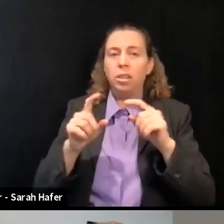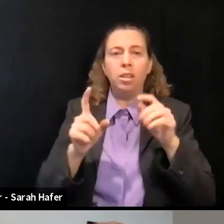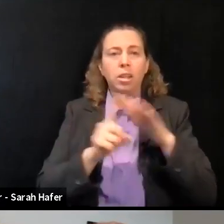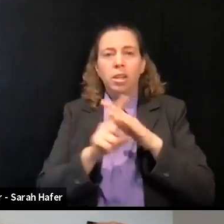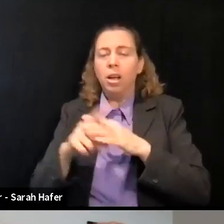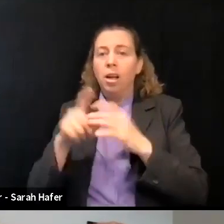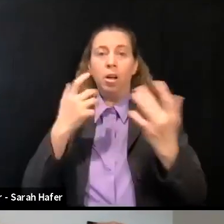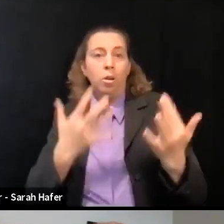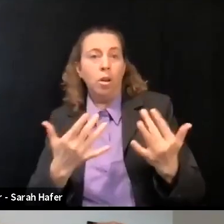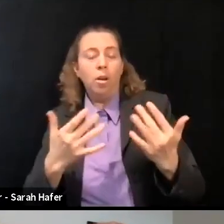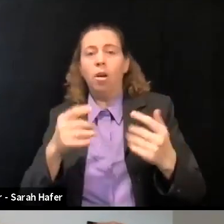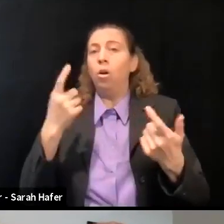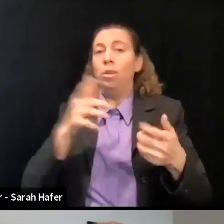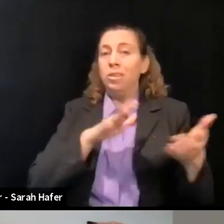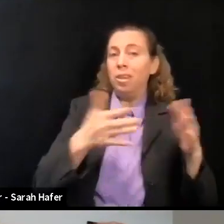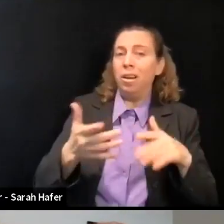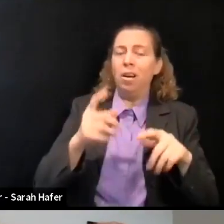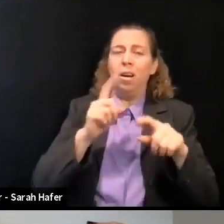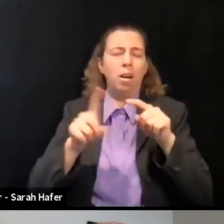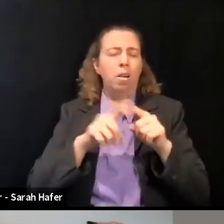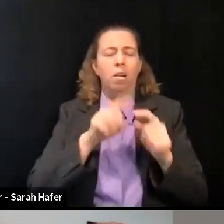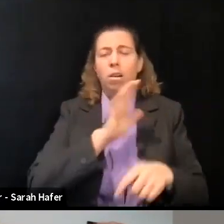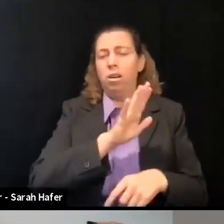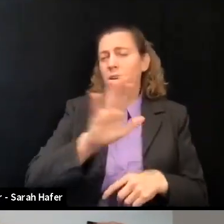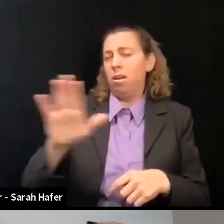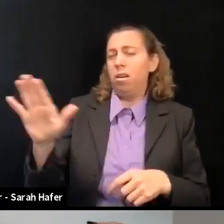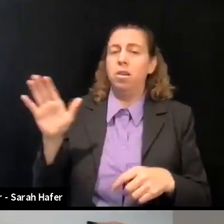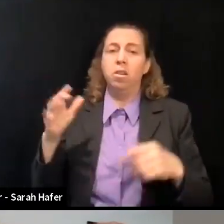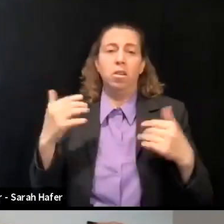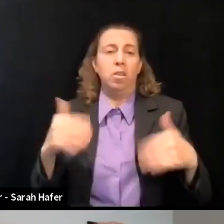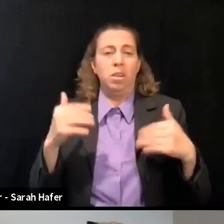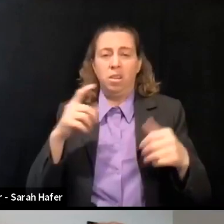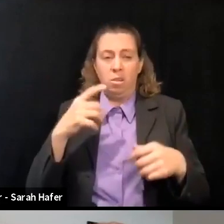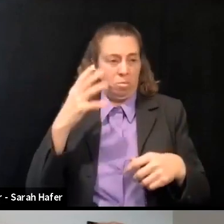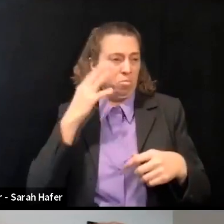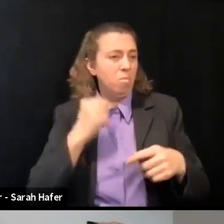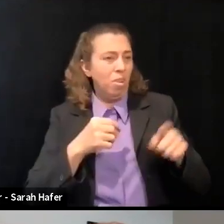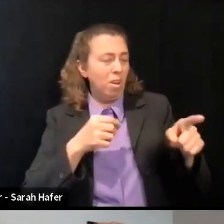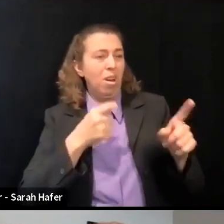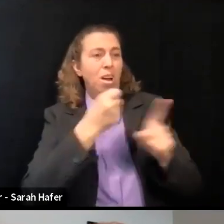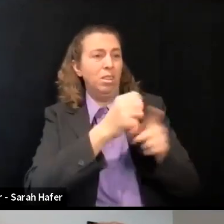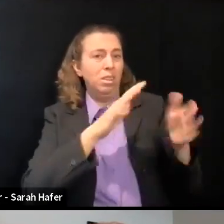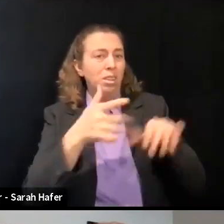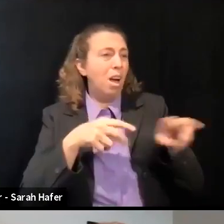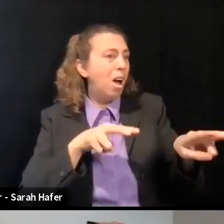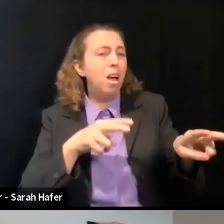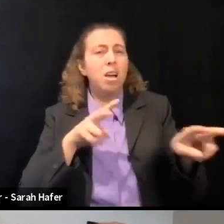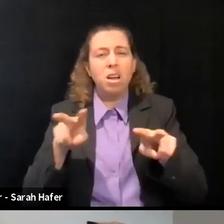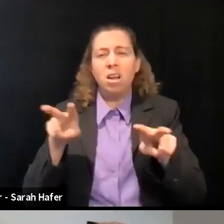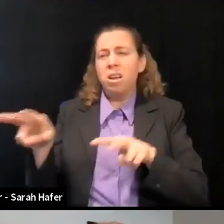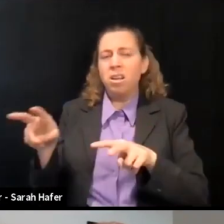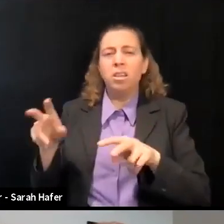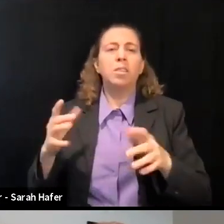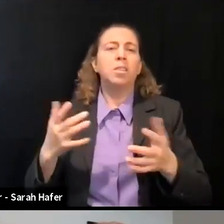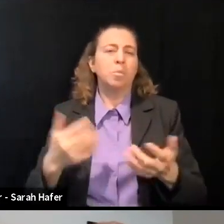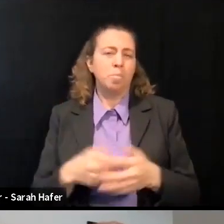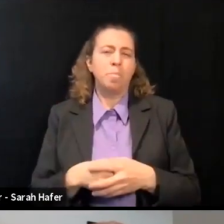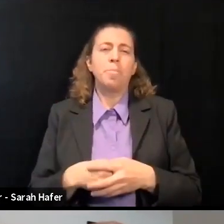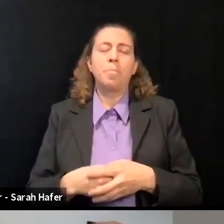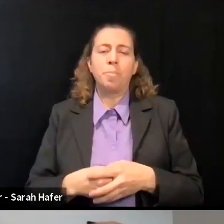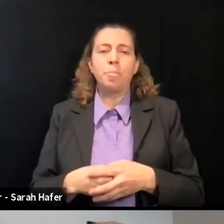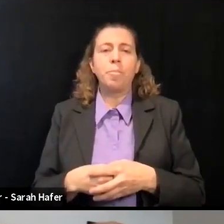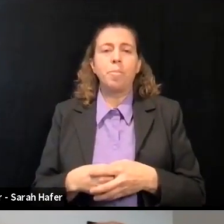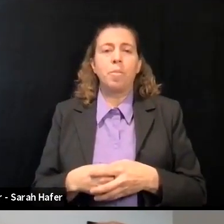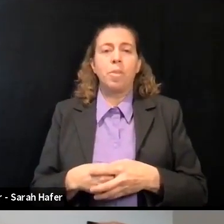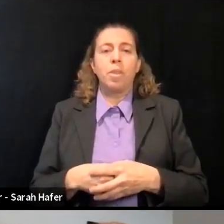the losses during the last year have cast to us. And so first, I want to say that my heart goes to all of you